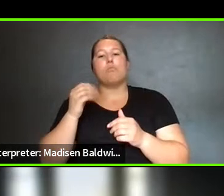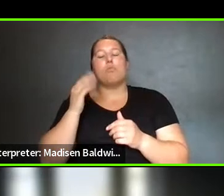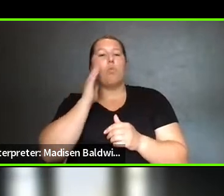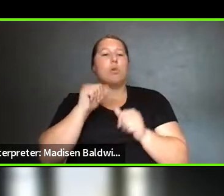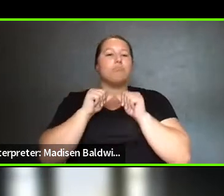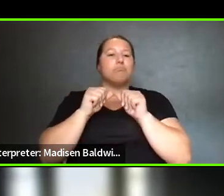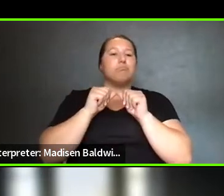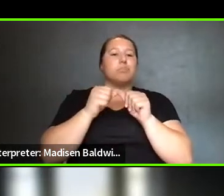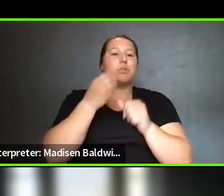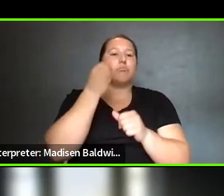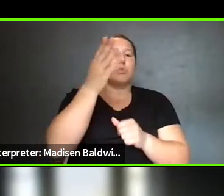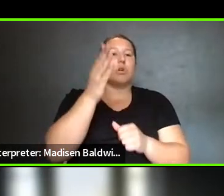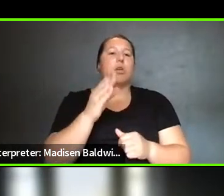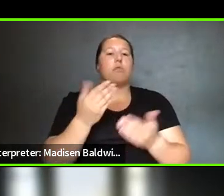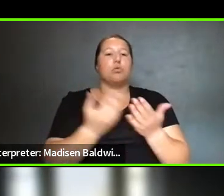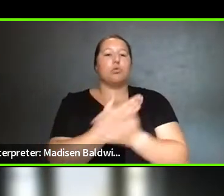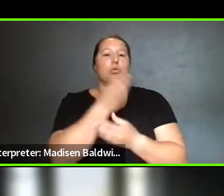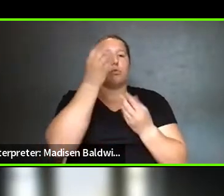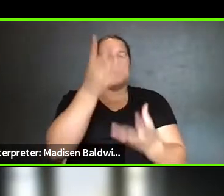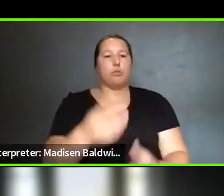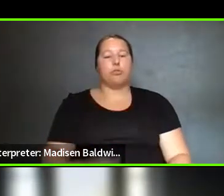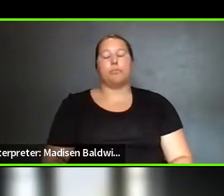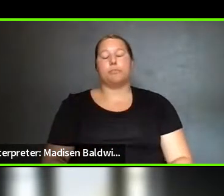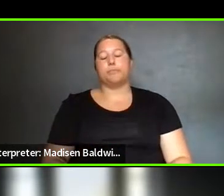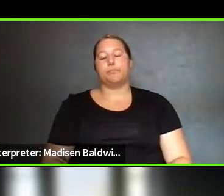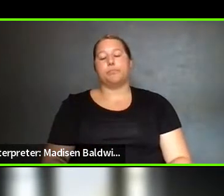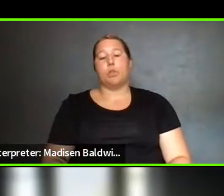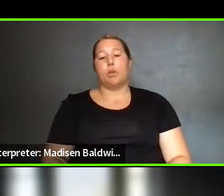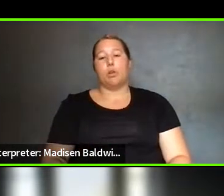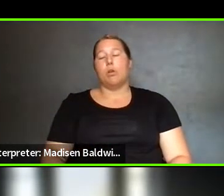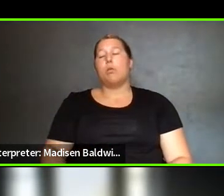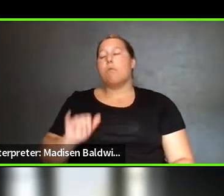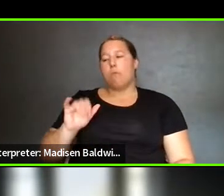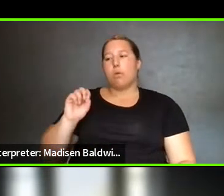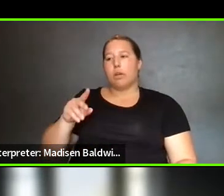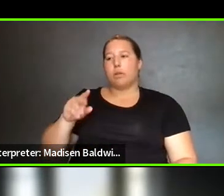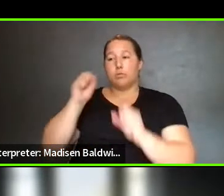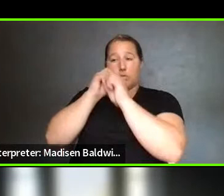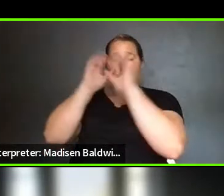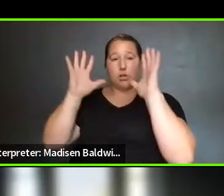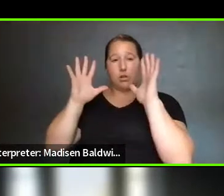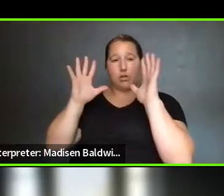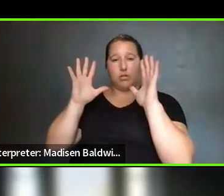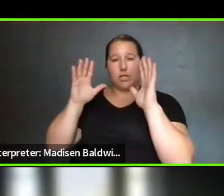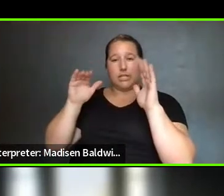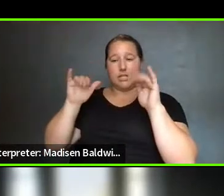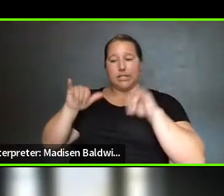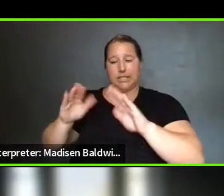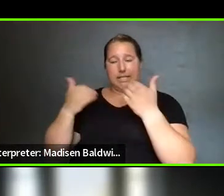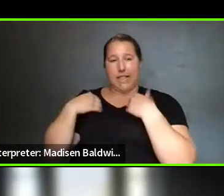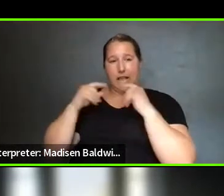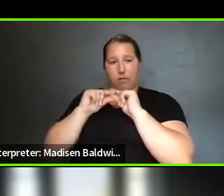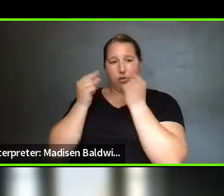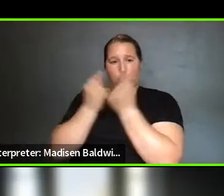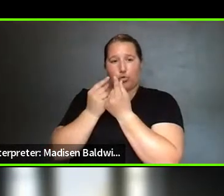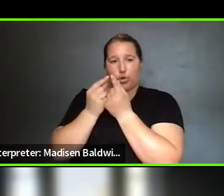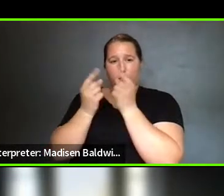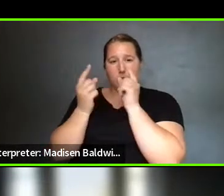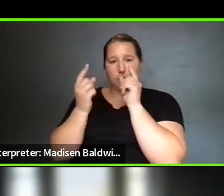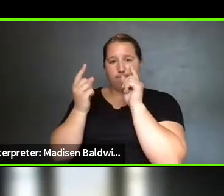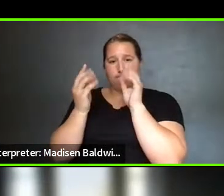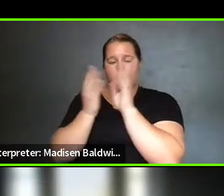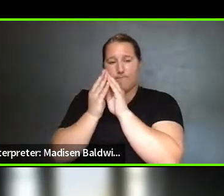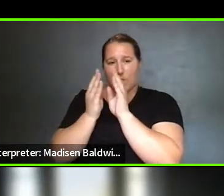Thank you. And for clarity, there's still a group that meets that's no longer called an advisory committee, but they meet with Aaliyah and